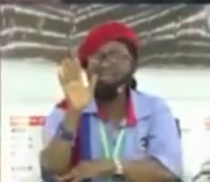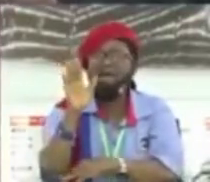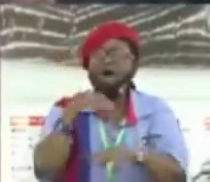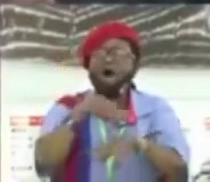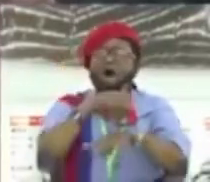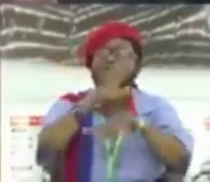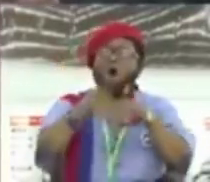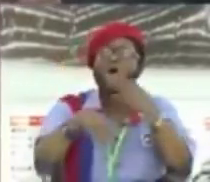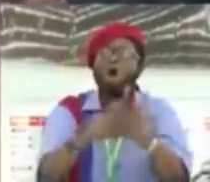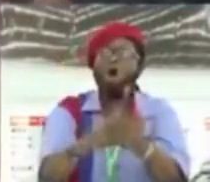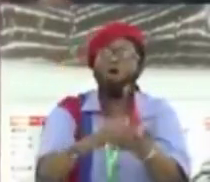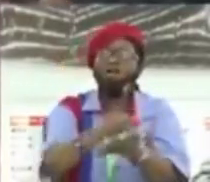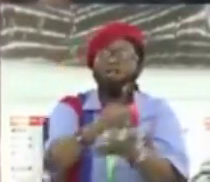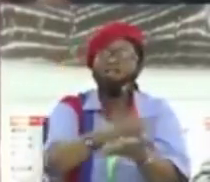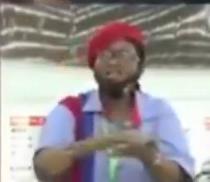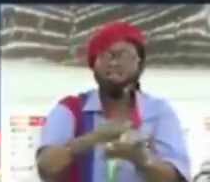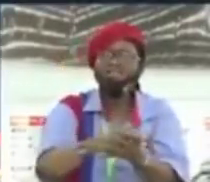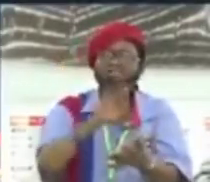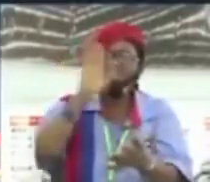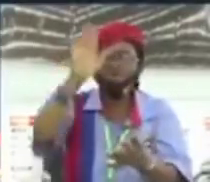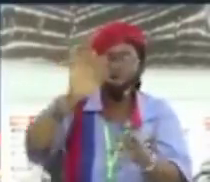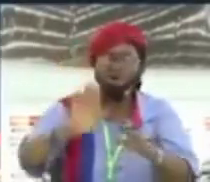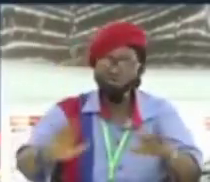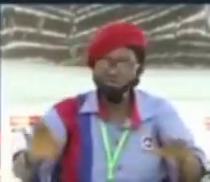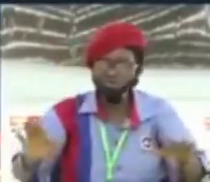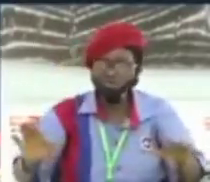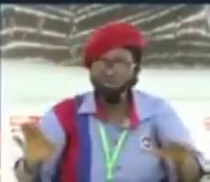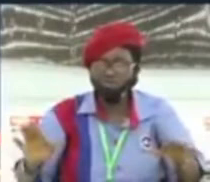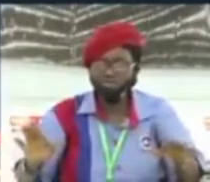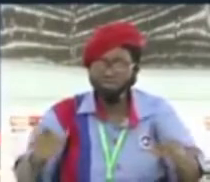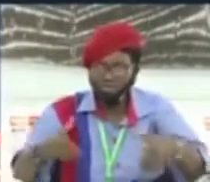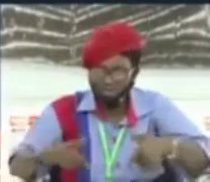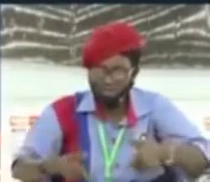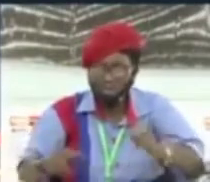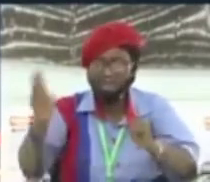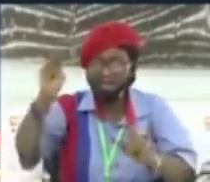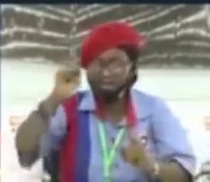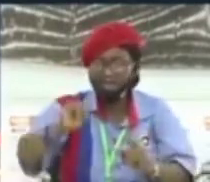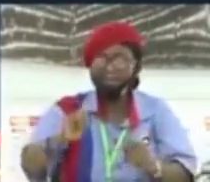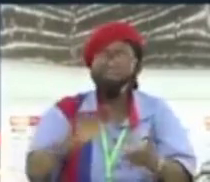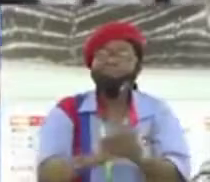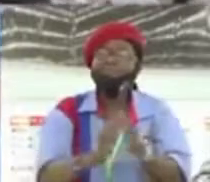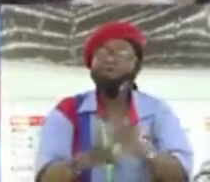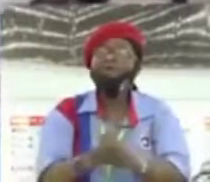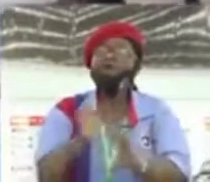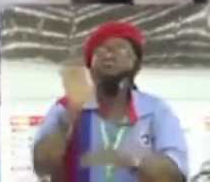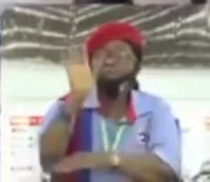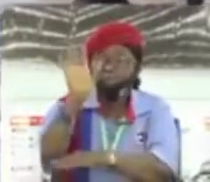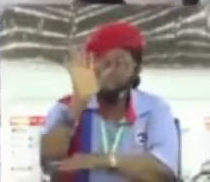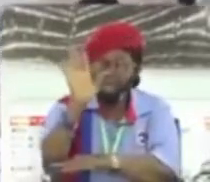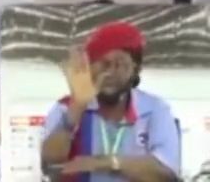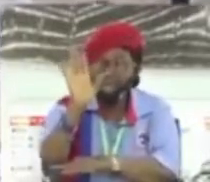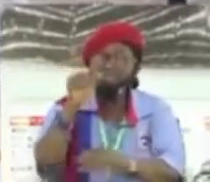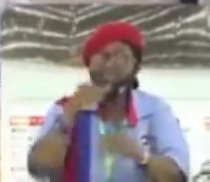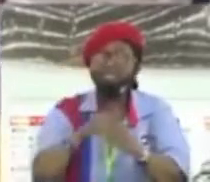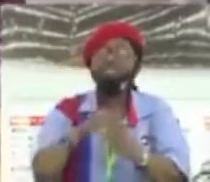All these your children, gbogbo awon omo re won yi, let them become pillars in your house.